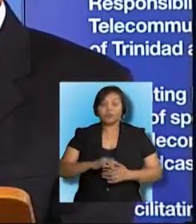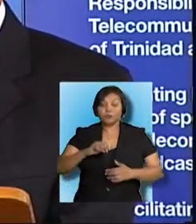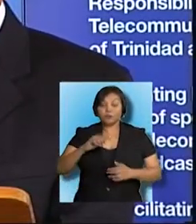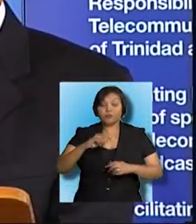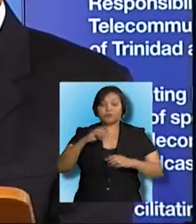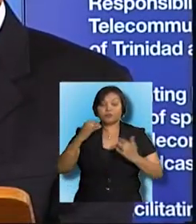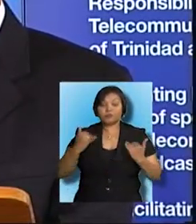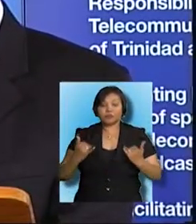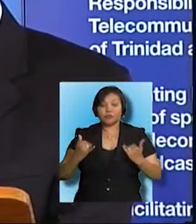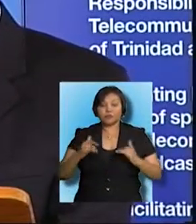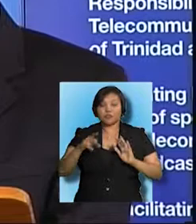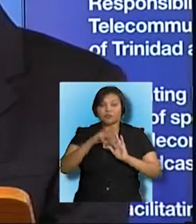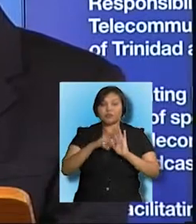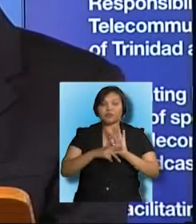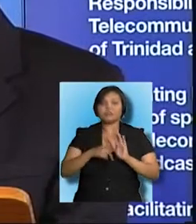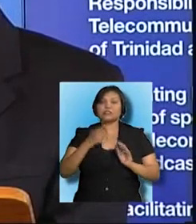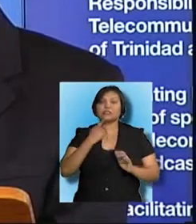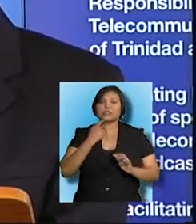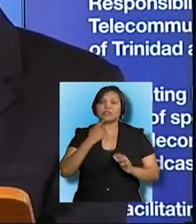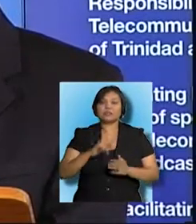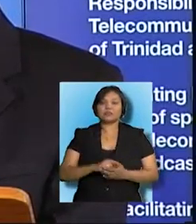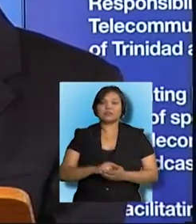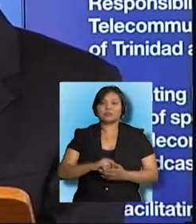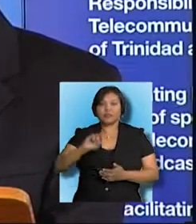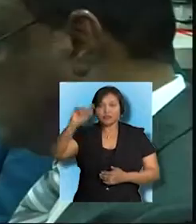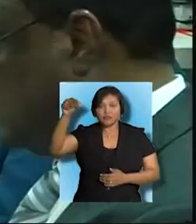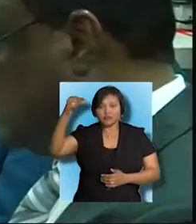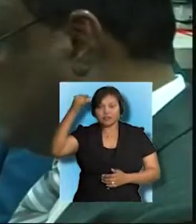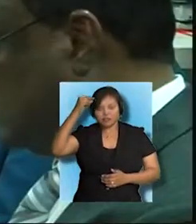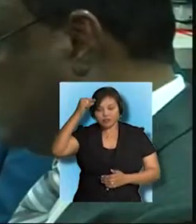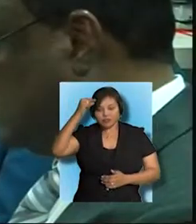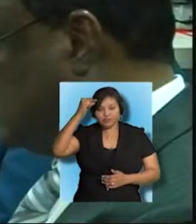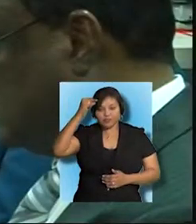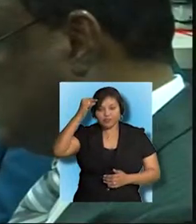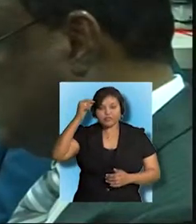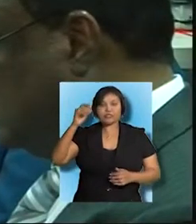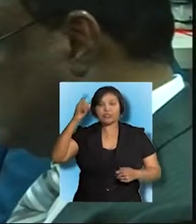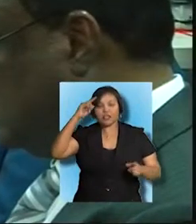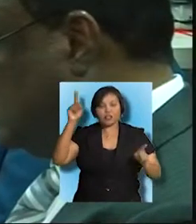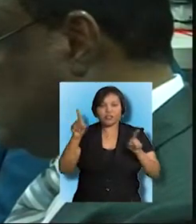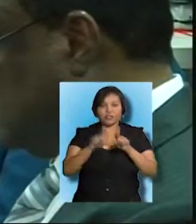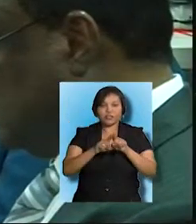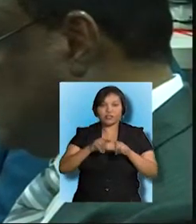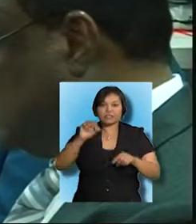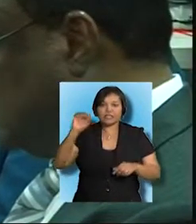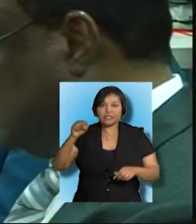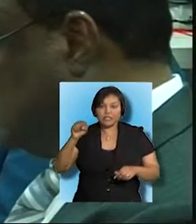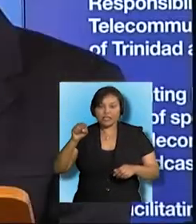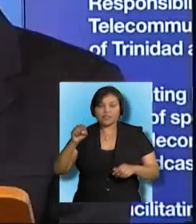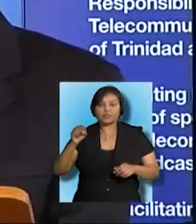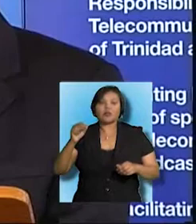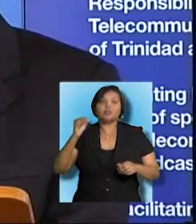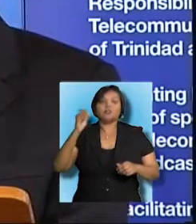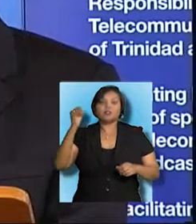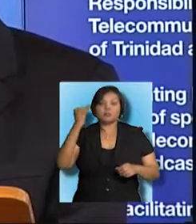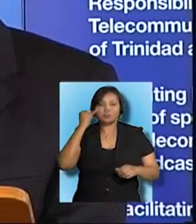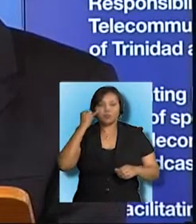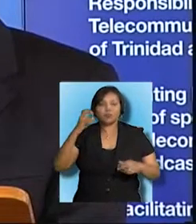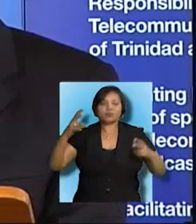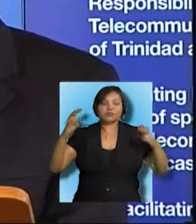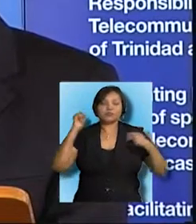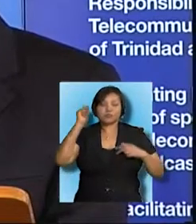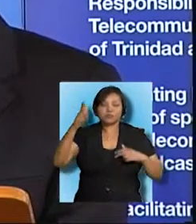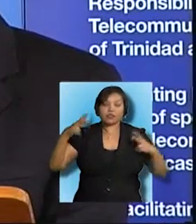existing policy states as follows. Whilst the government is firmly wedded to display of market forces